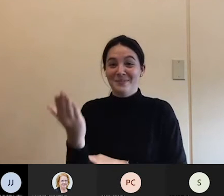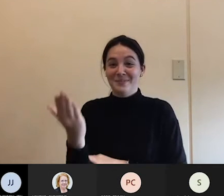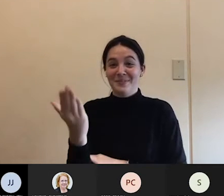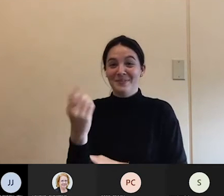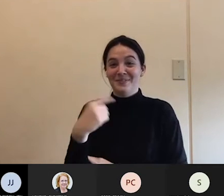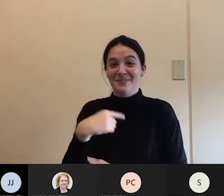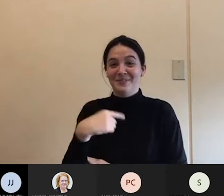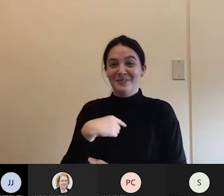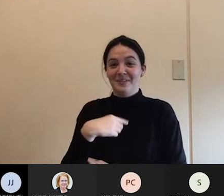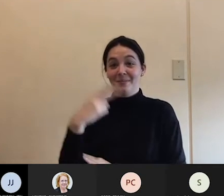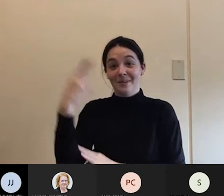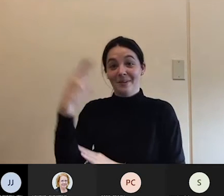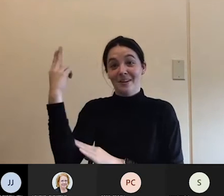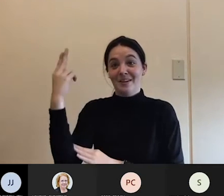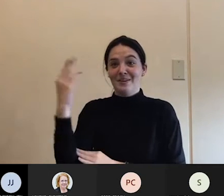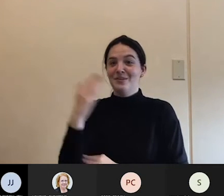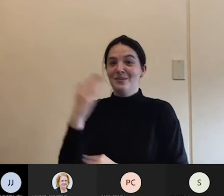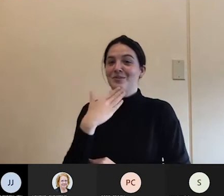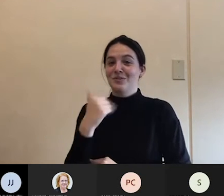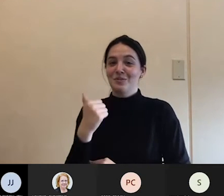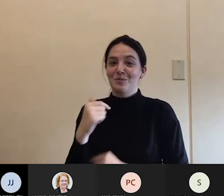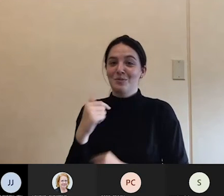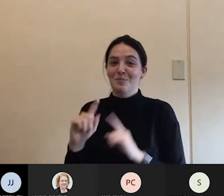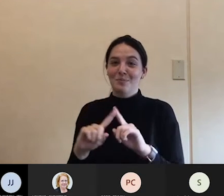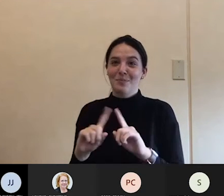okay.